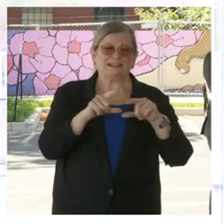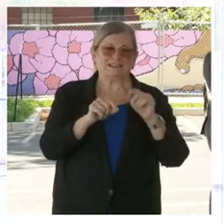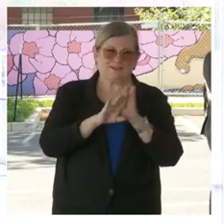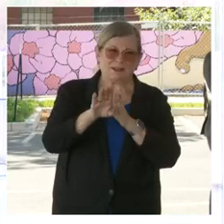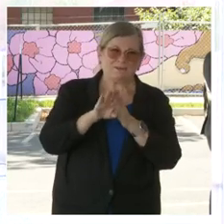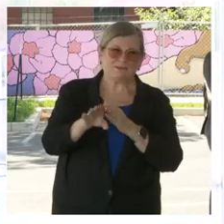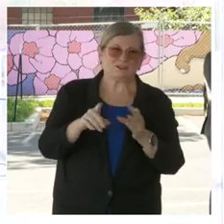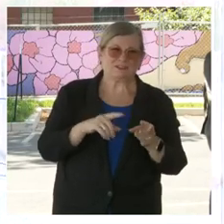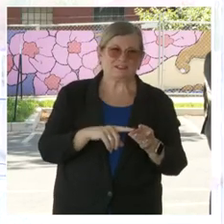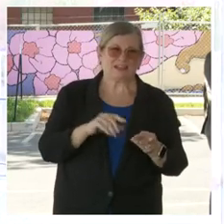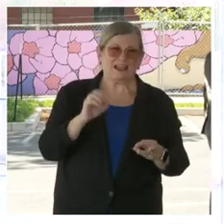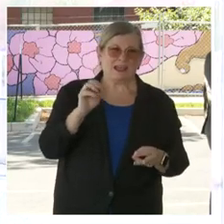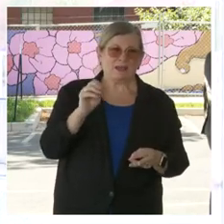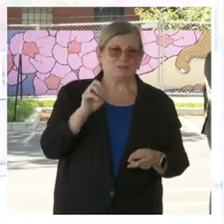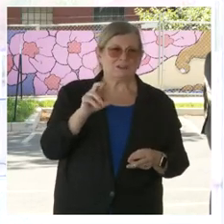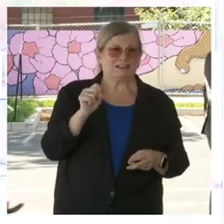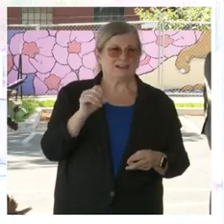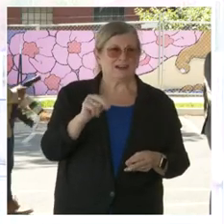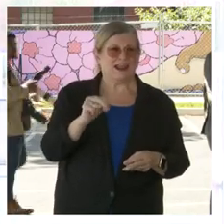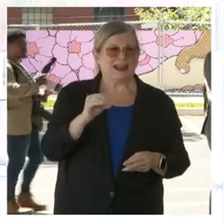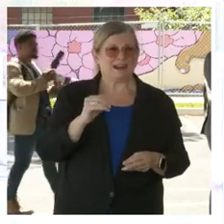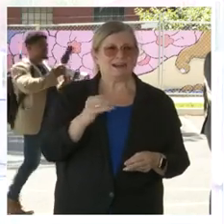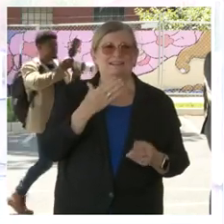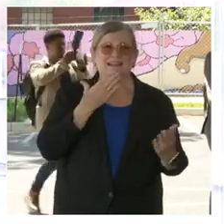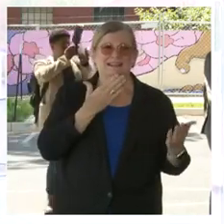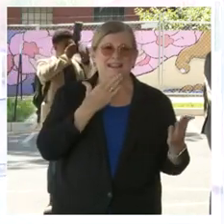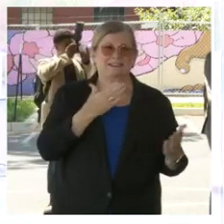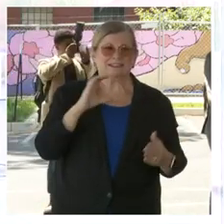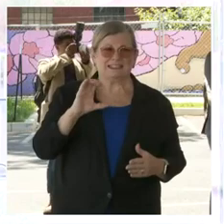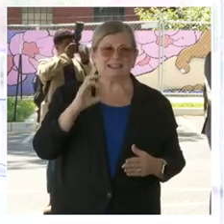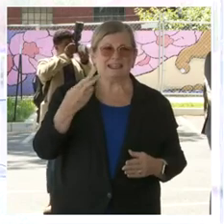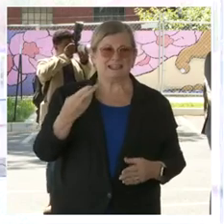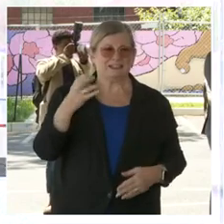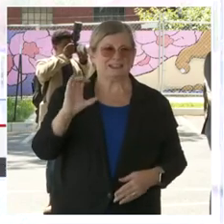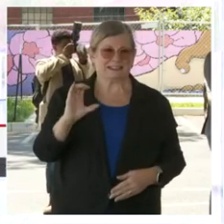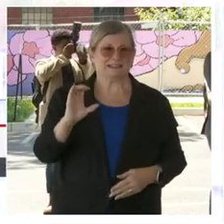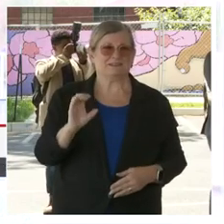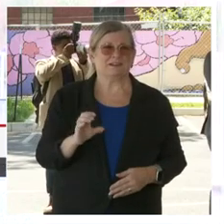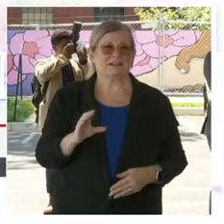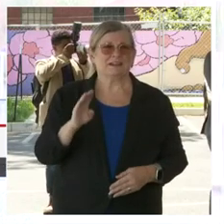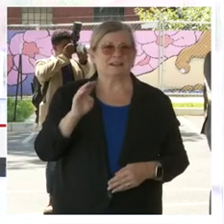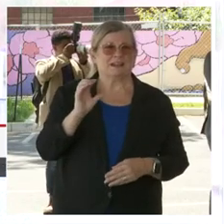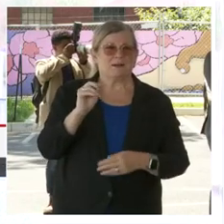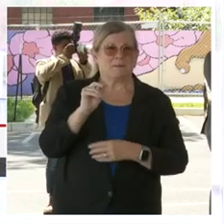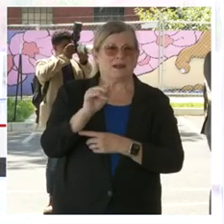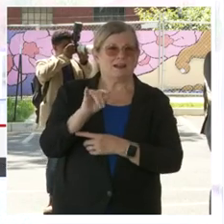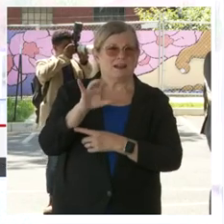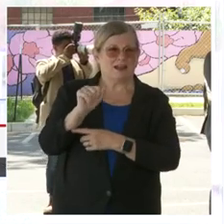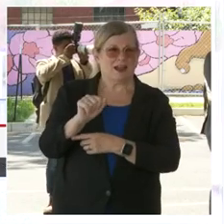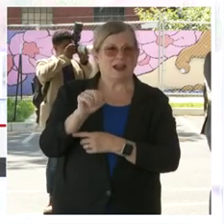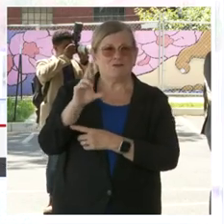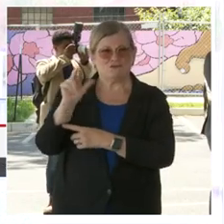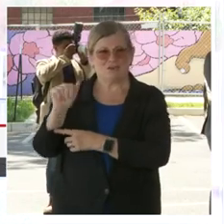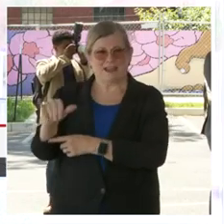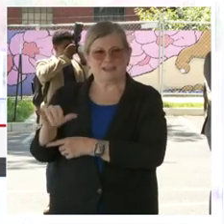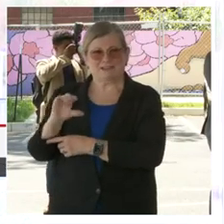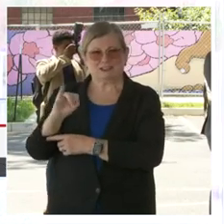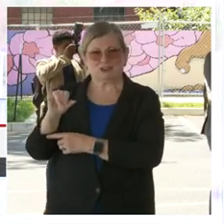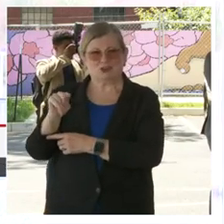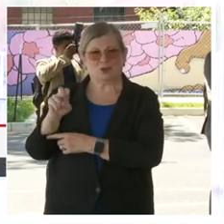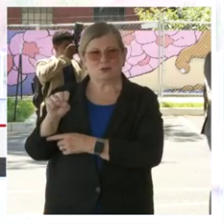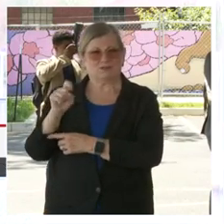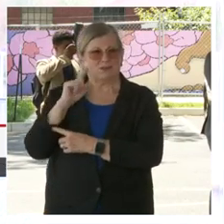and thank you to CHC TDC, Monica Ray for her leadership and Monica Jones also for managing out